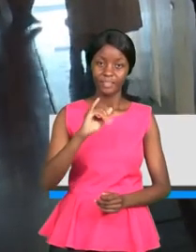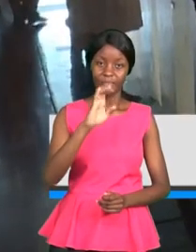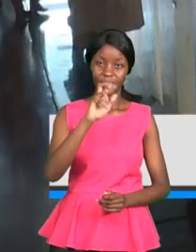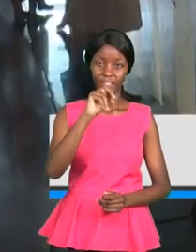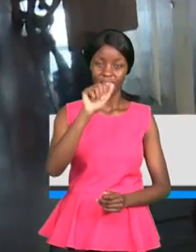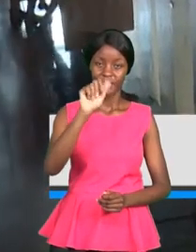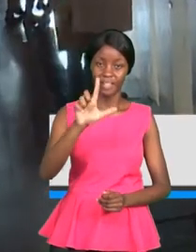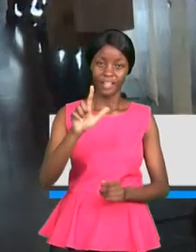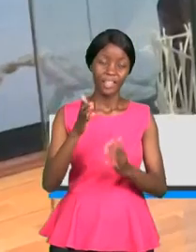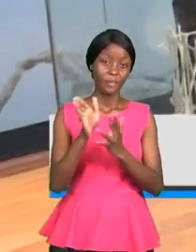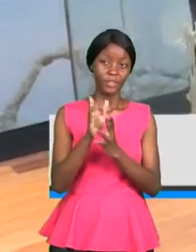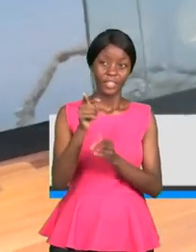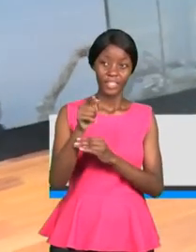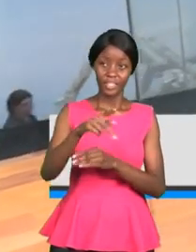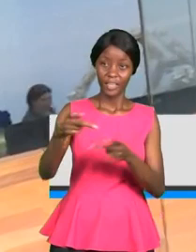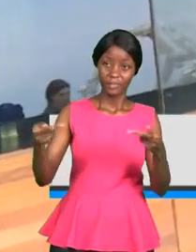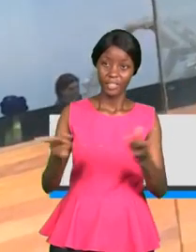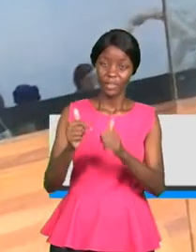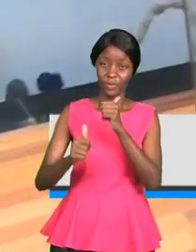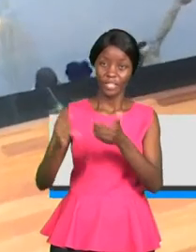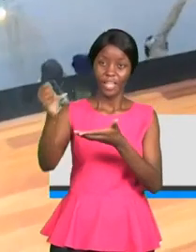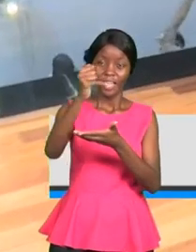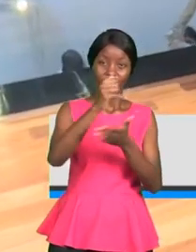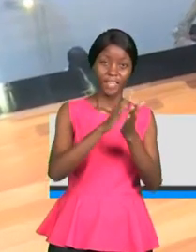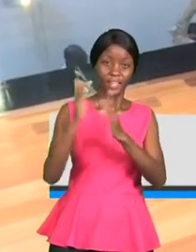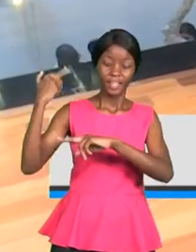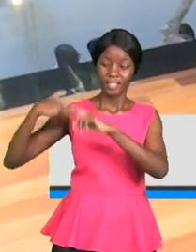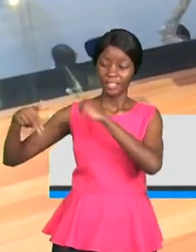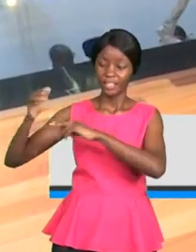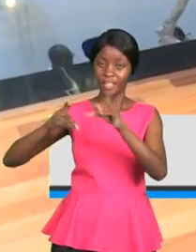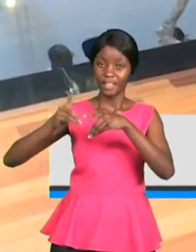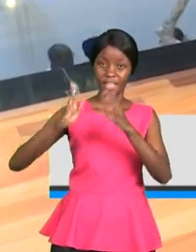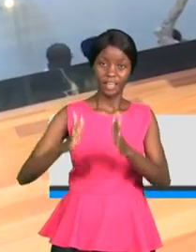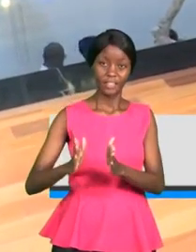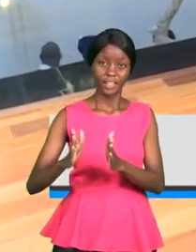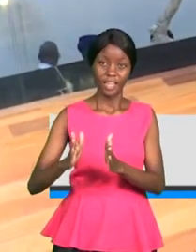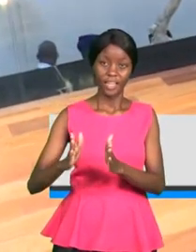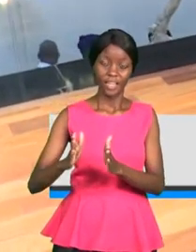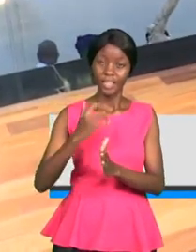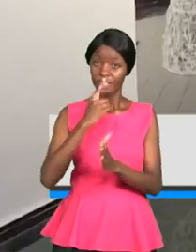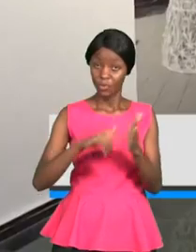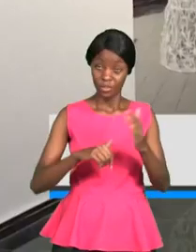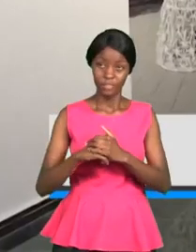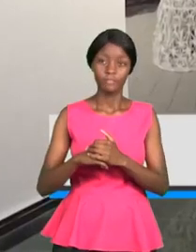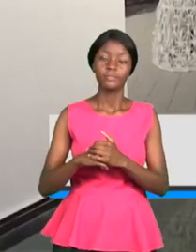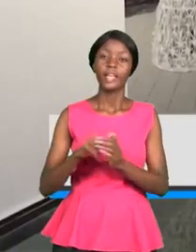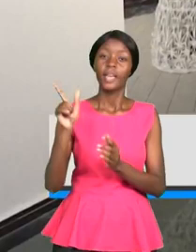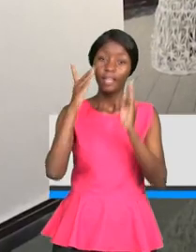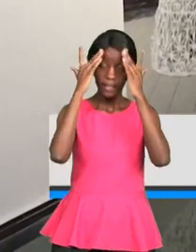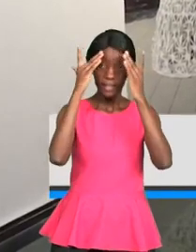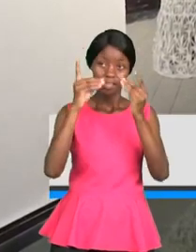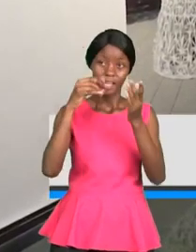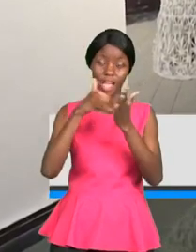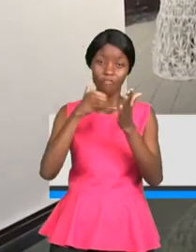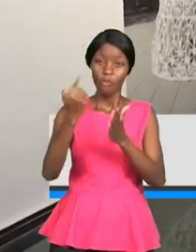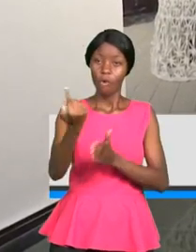the French-Algerian philosopher, art historian and museum director Abdelkader Damani, says that he decided to include